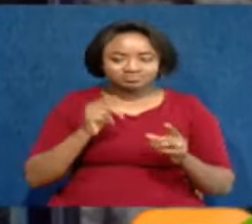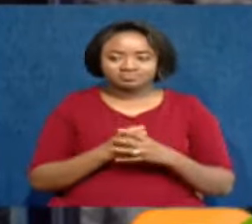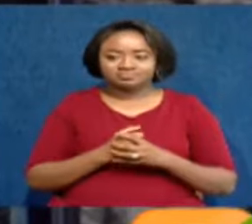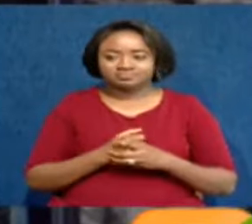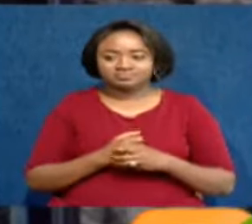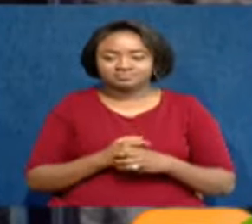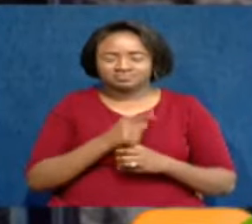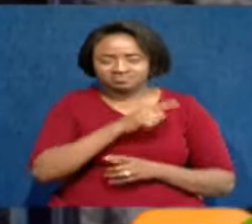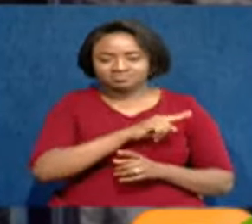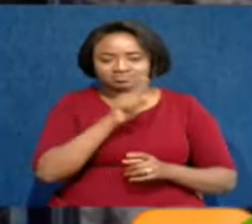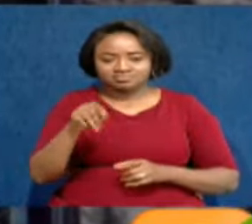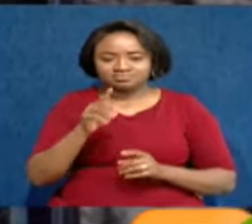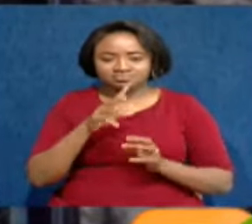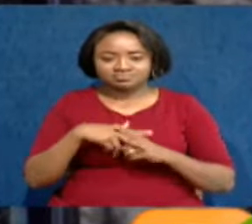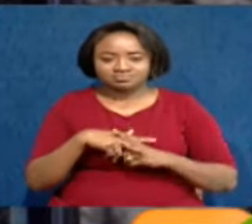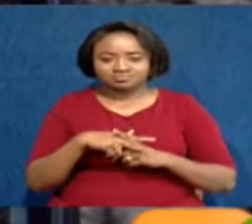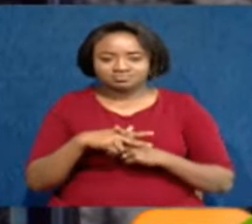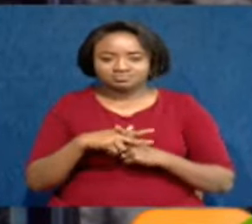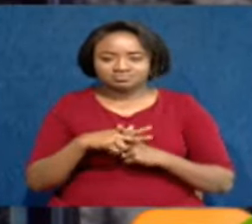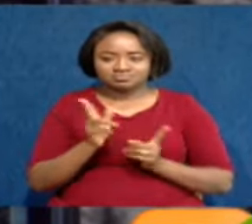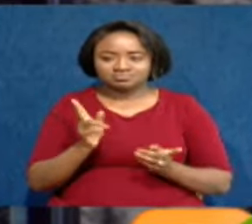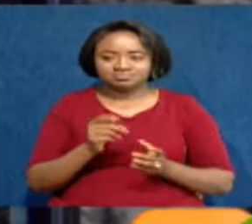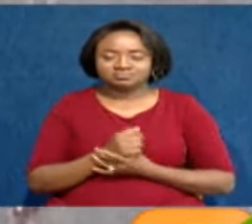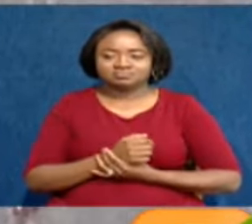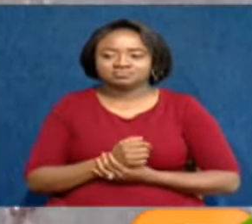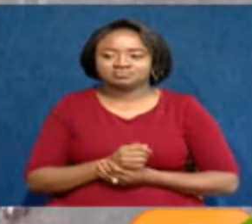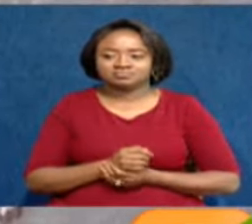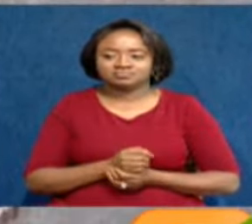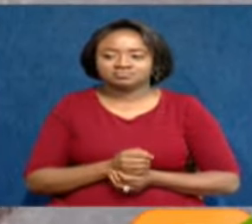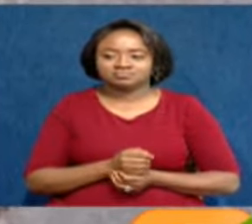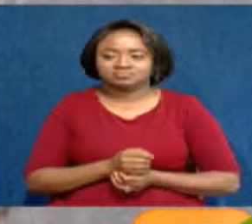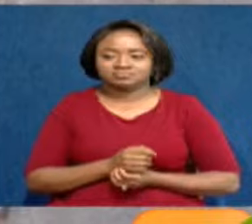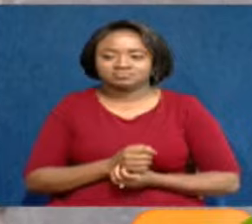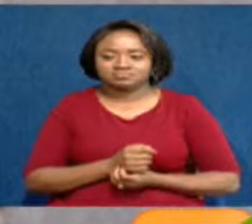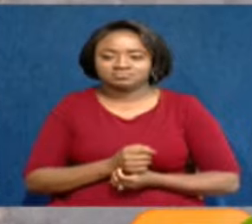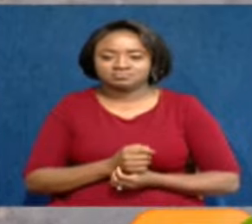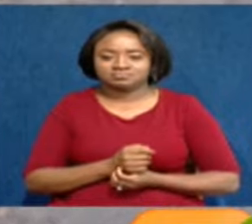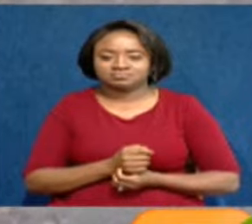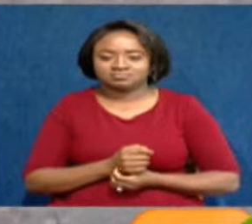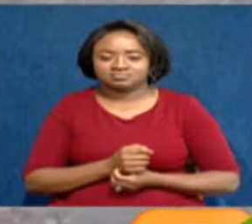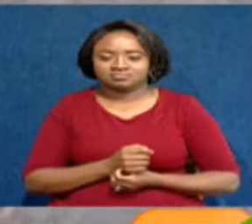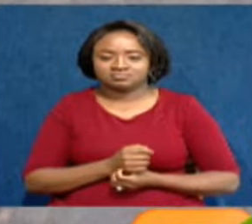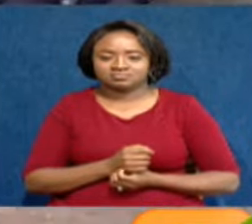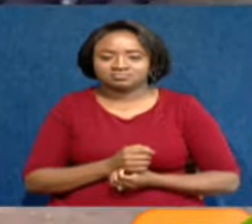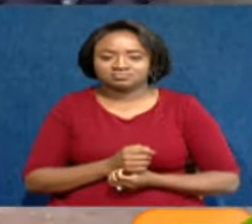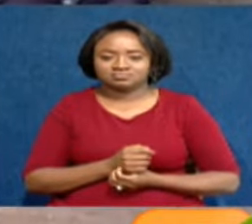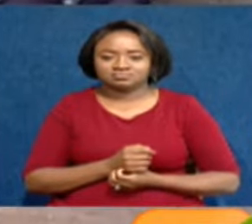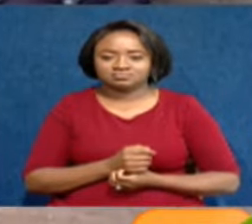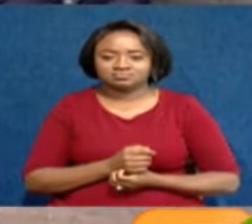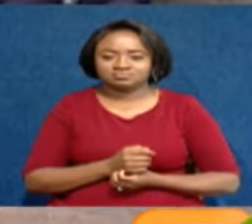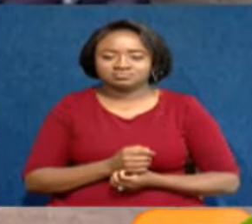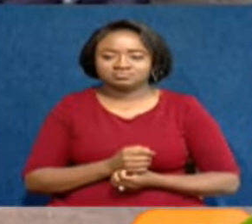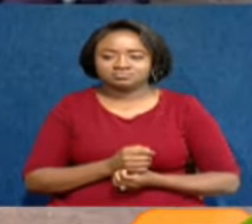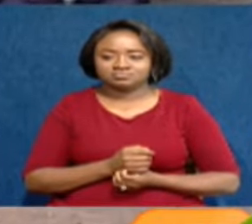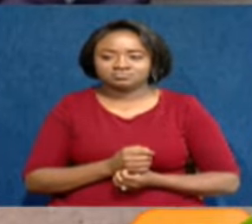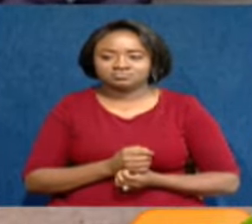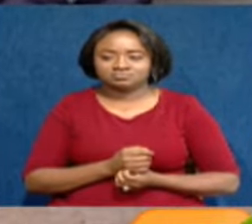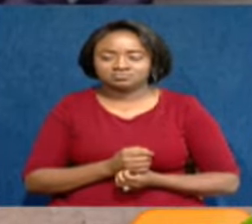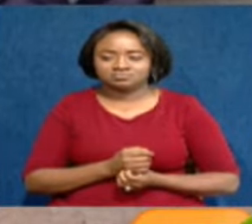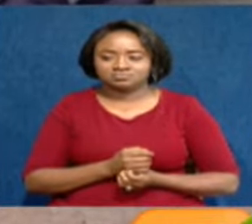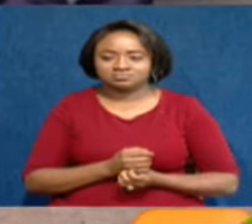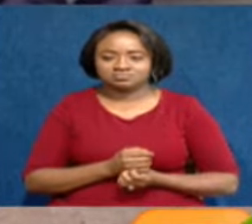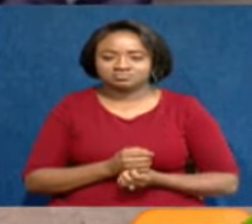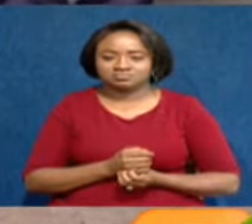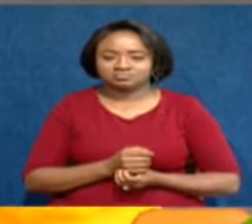for their daughter, Eunice Achieng, a 33-year-old female officer who has been missing for 4 years. The